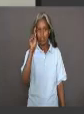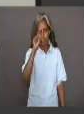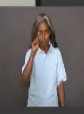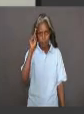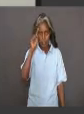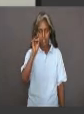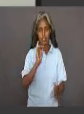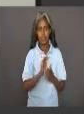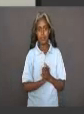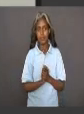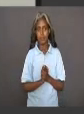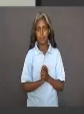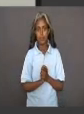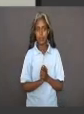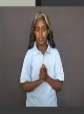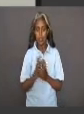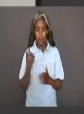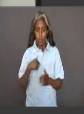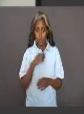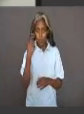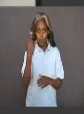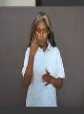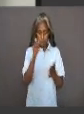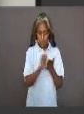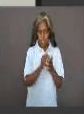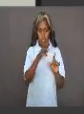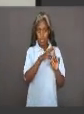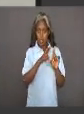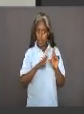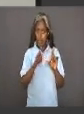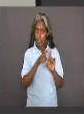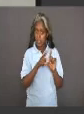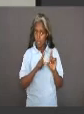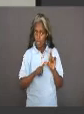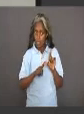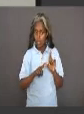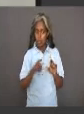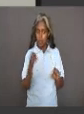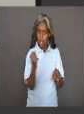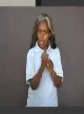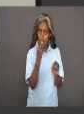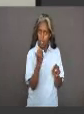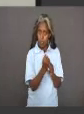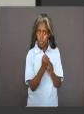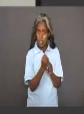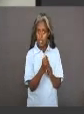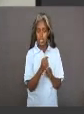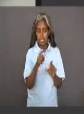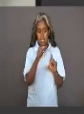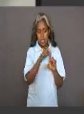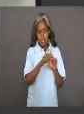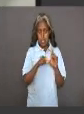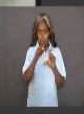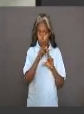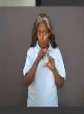degrees. We use that reference angle to calculate the